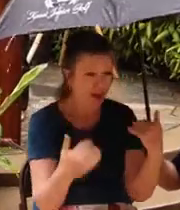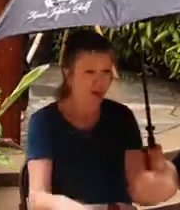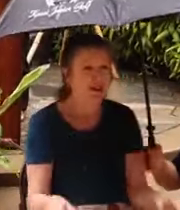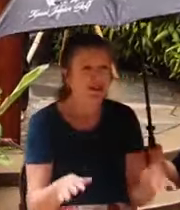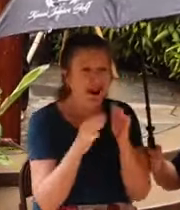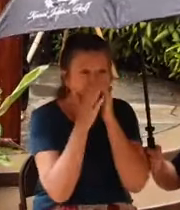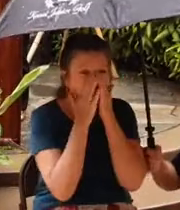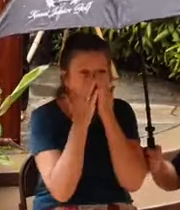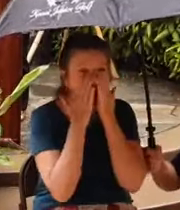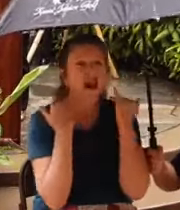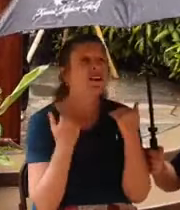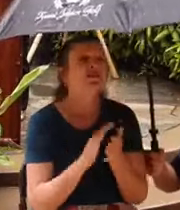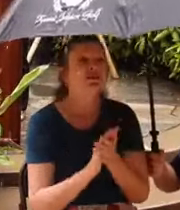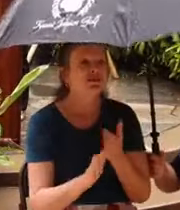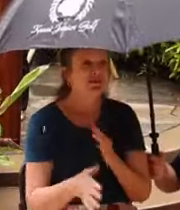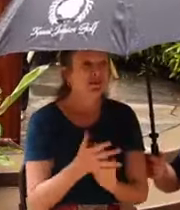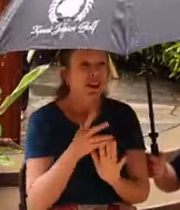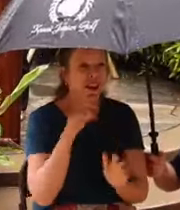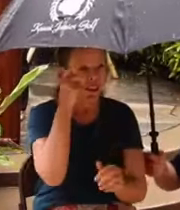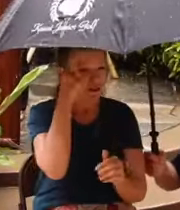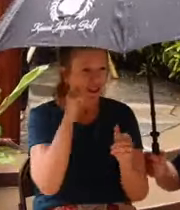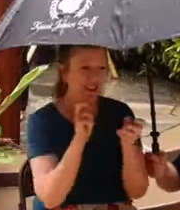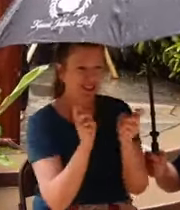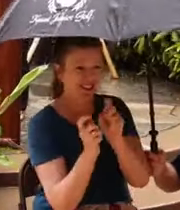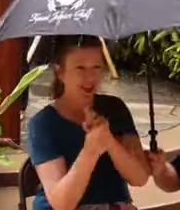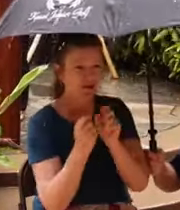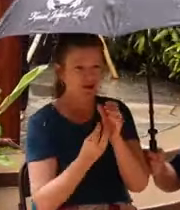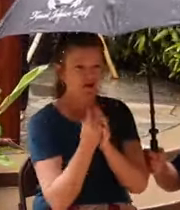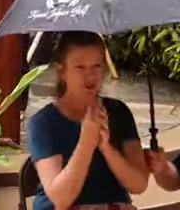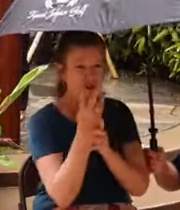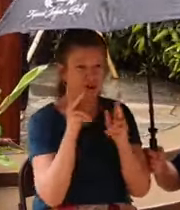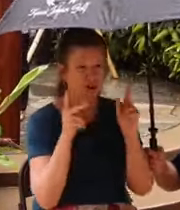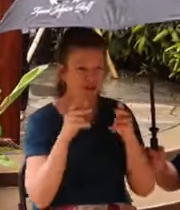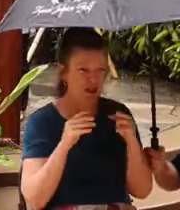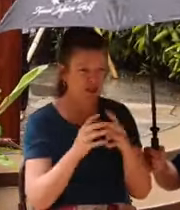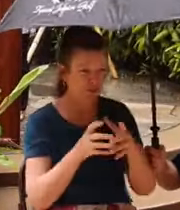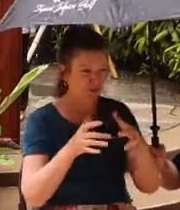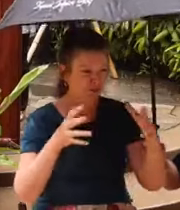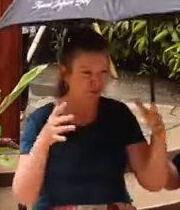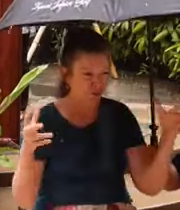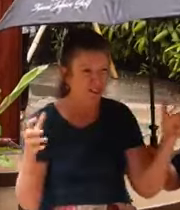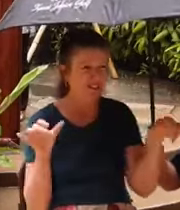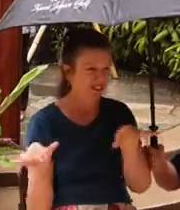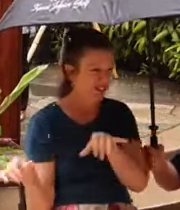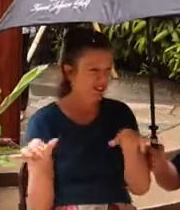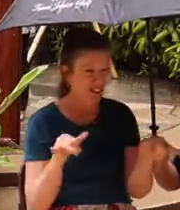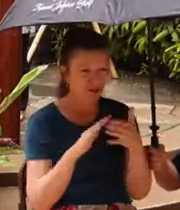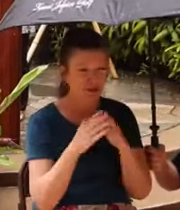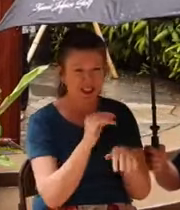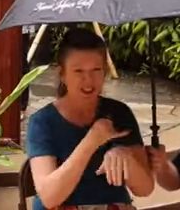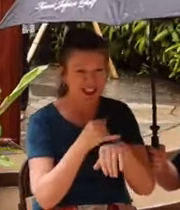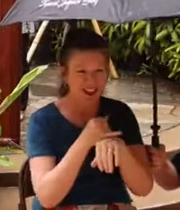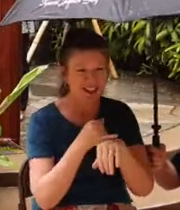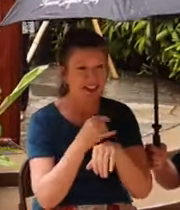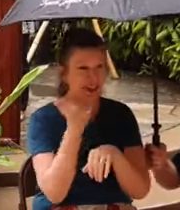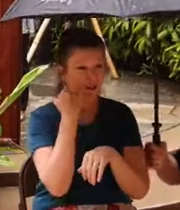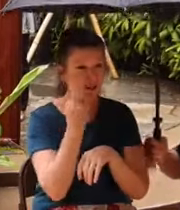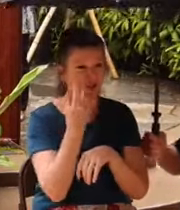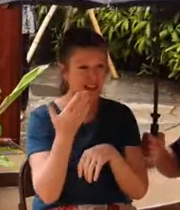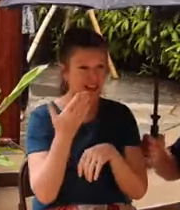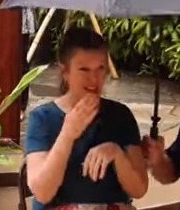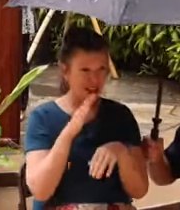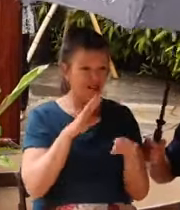As our government adapts to our growing population, so must our community and our island. If there's one thing that